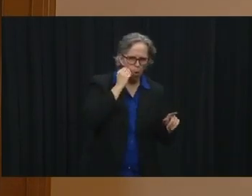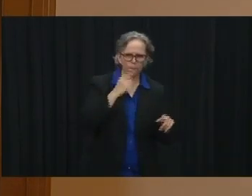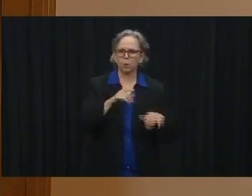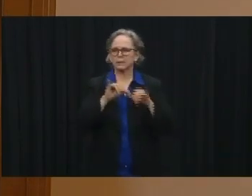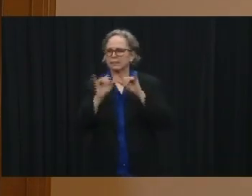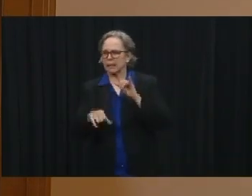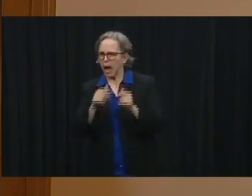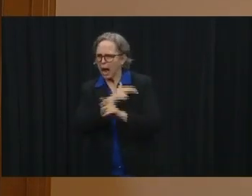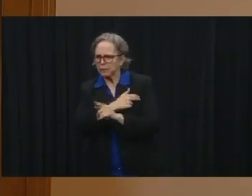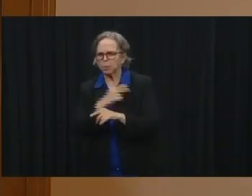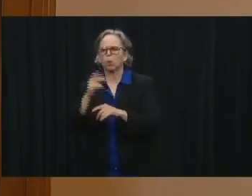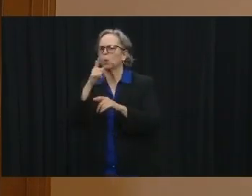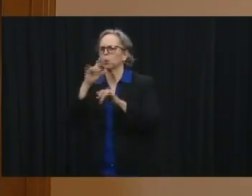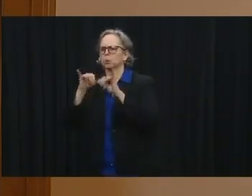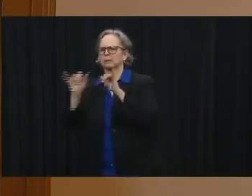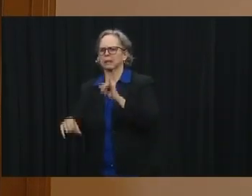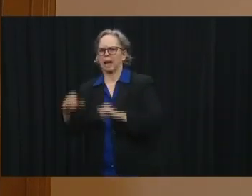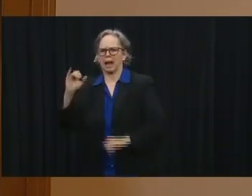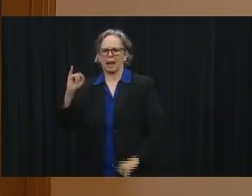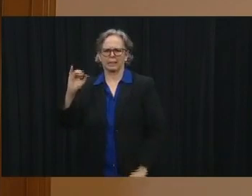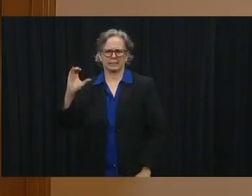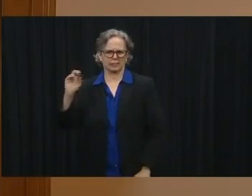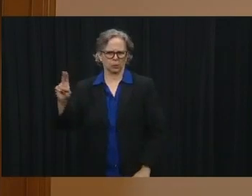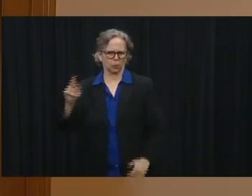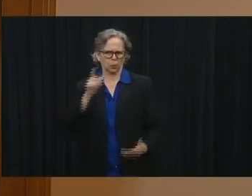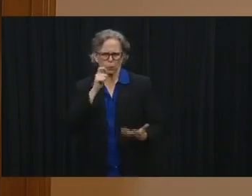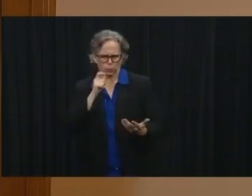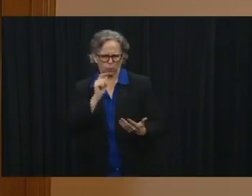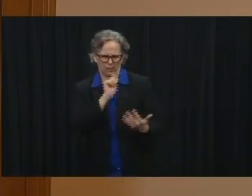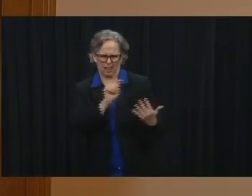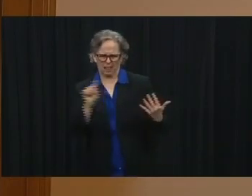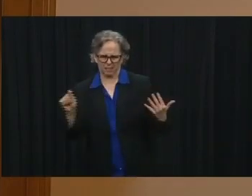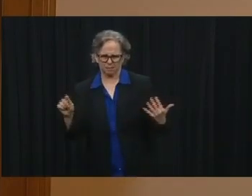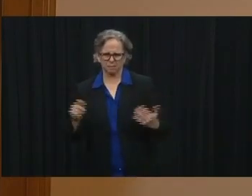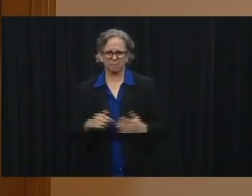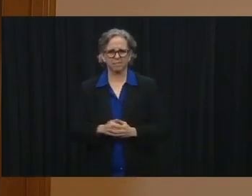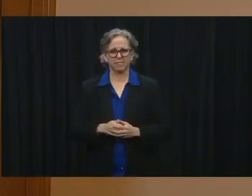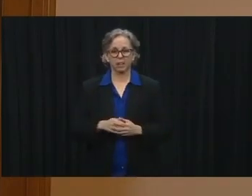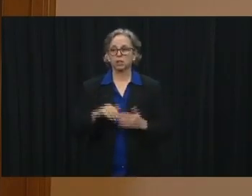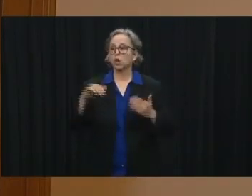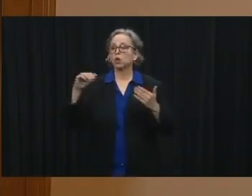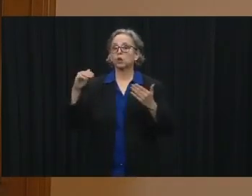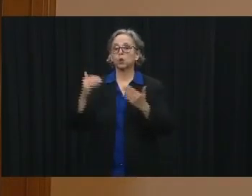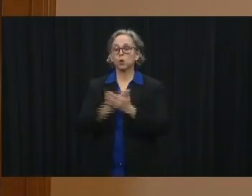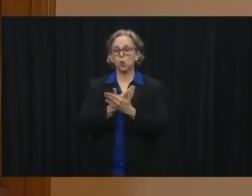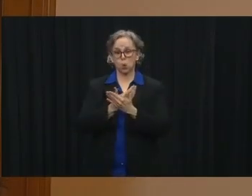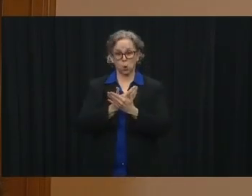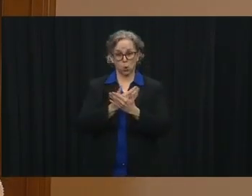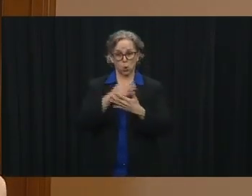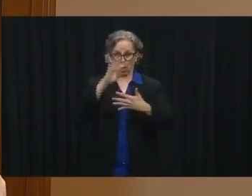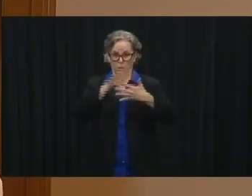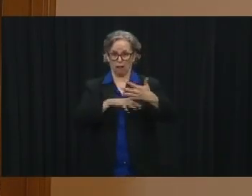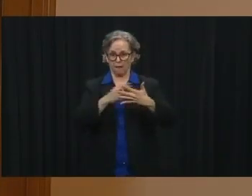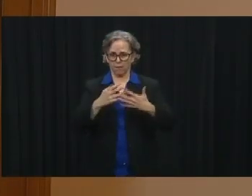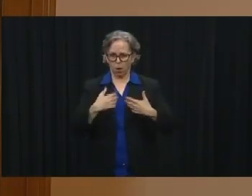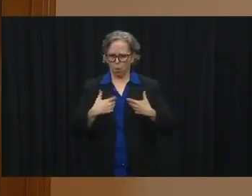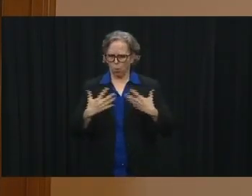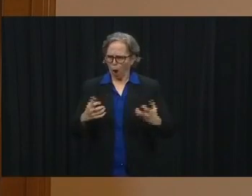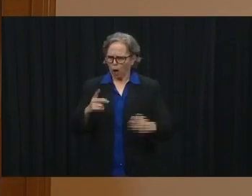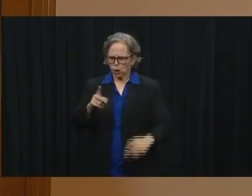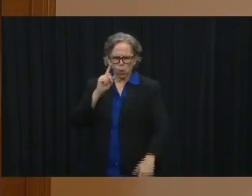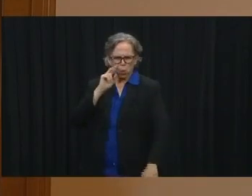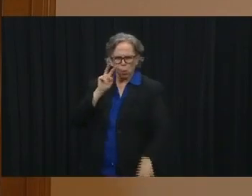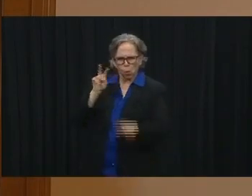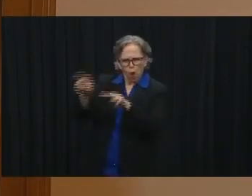So this is new, and I'm telling you, this is something I want everyone at home to pay attention to, because this is the effect of